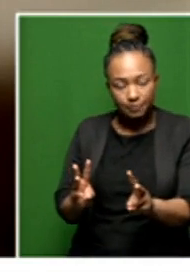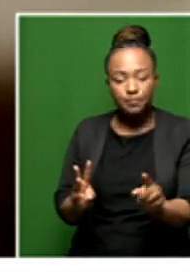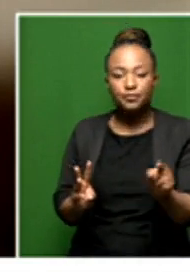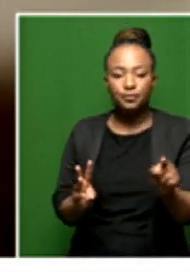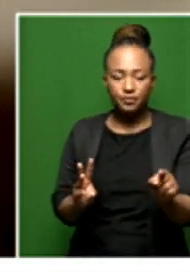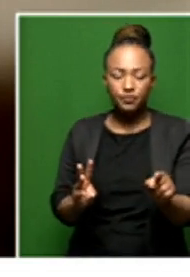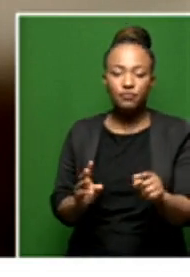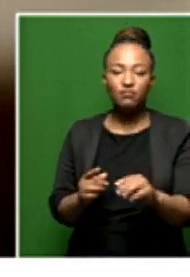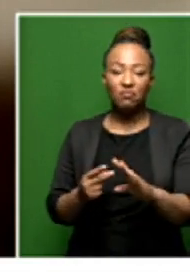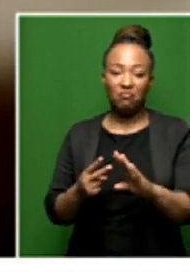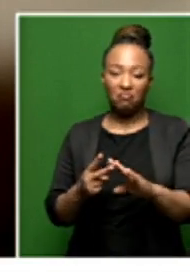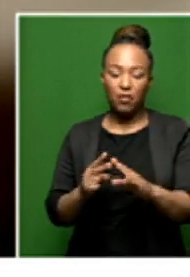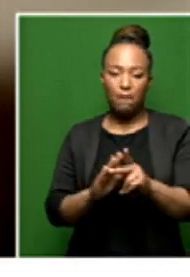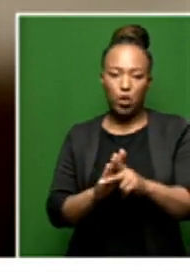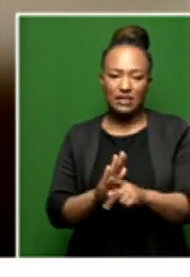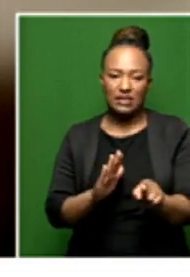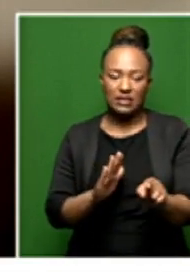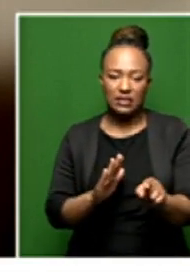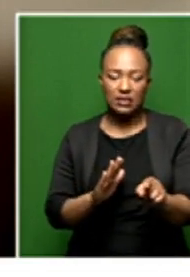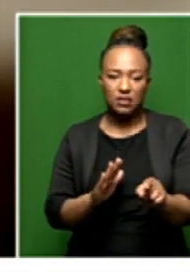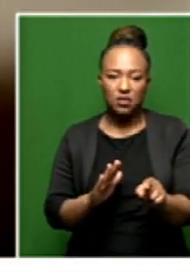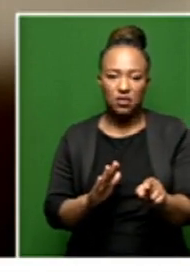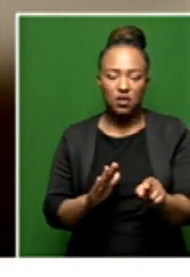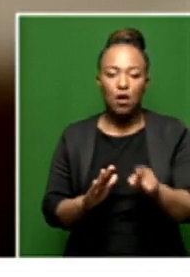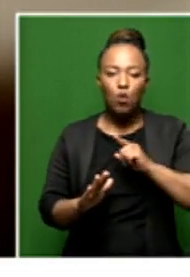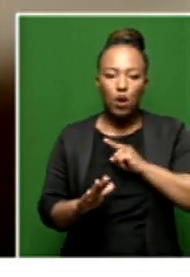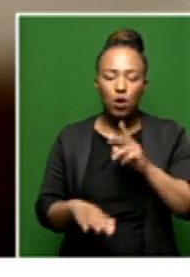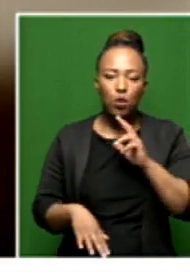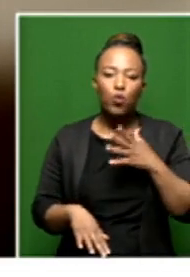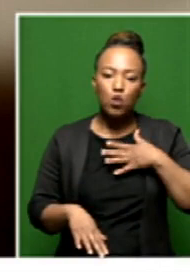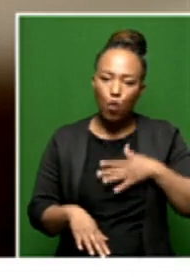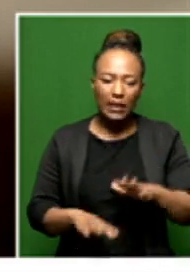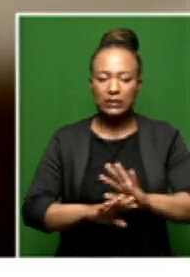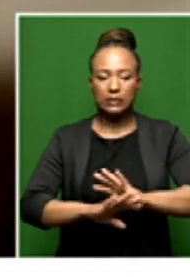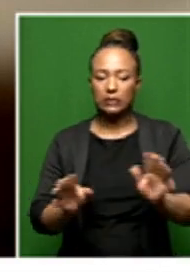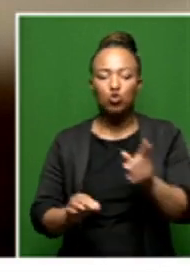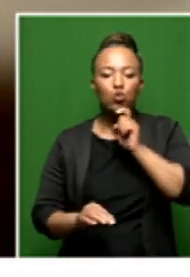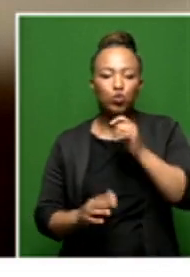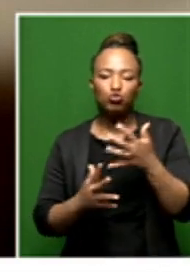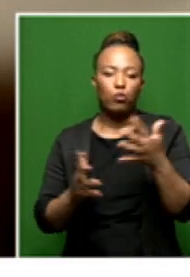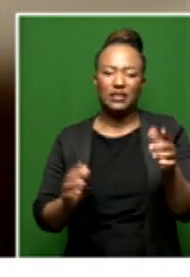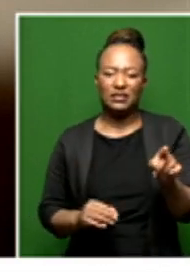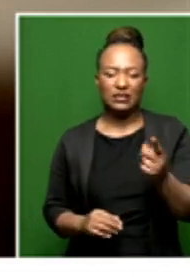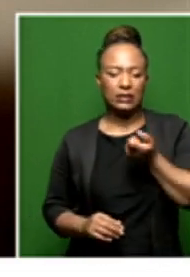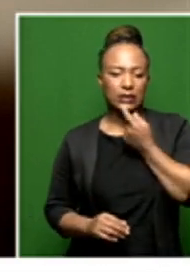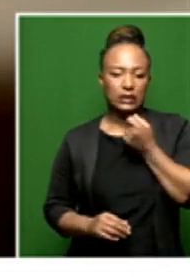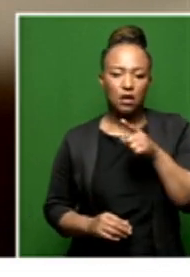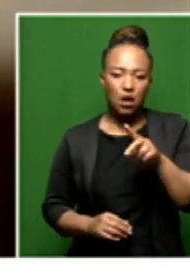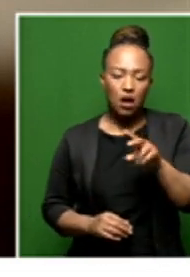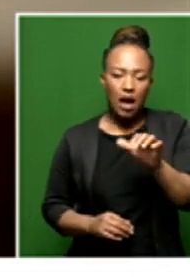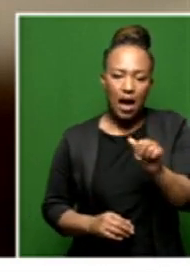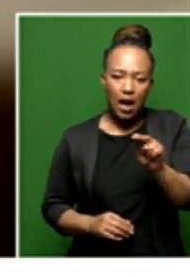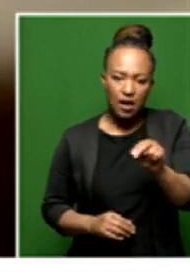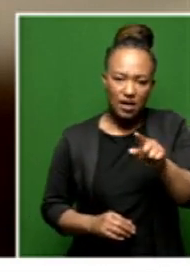need, it sounds a bit counterintuitive because I said we want to discourage overuse, but more importantly, we need to